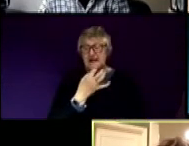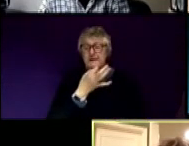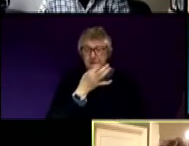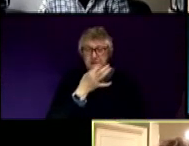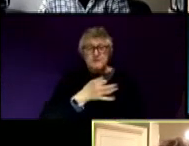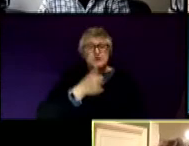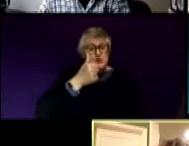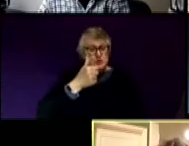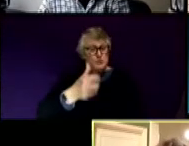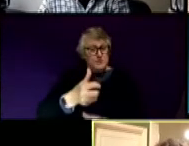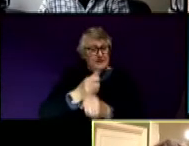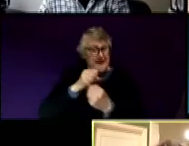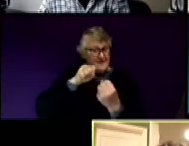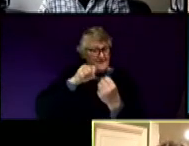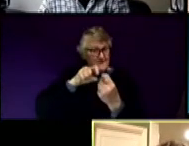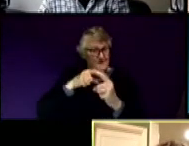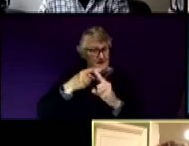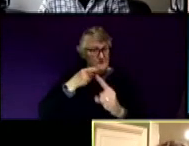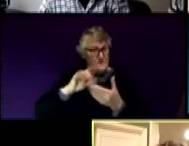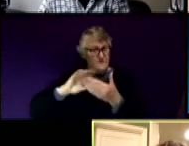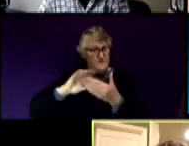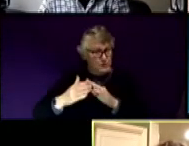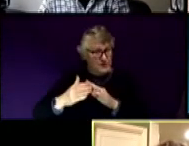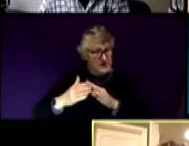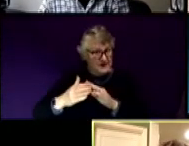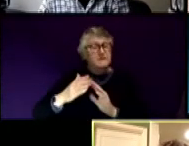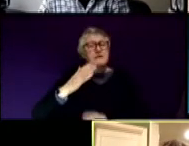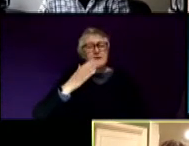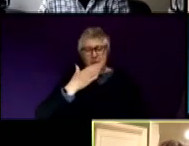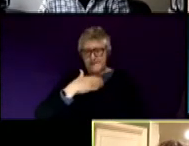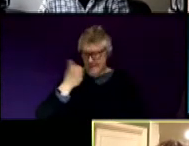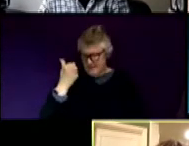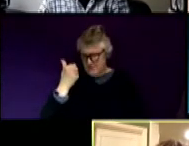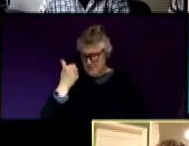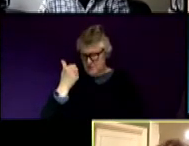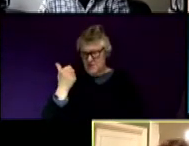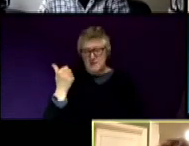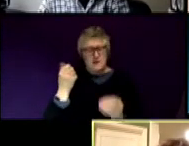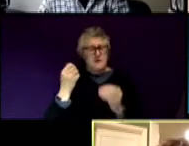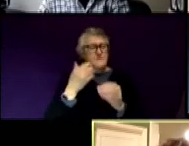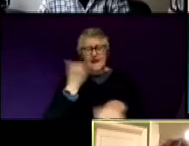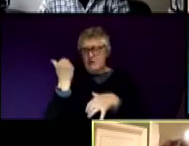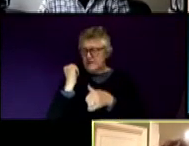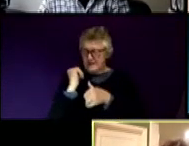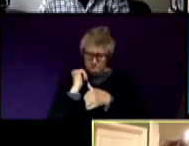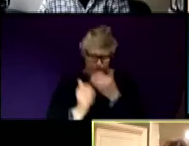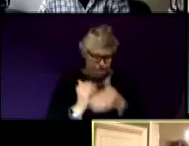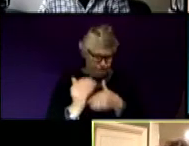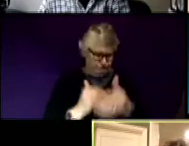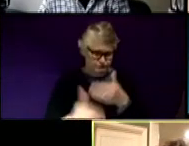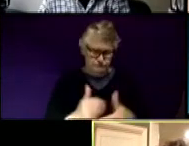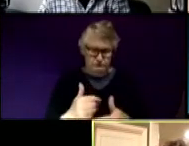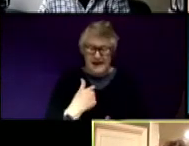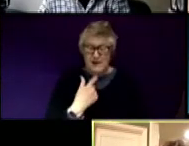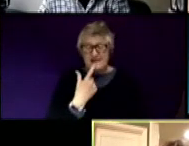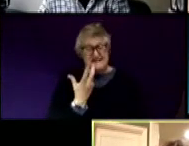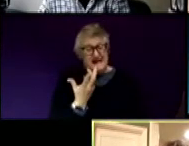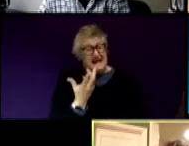move forward on the bargaining process and get that going. I would say 4 to 6 months,